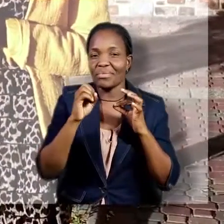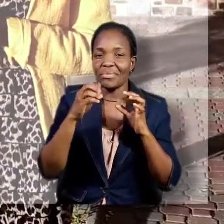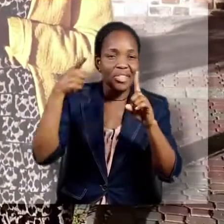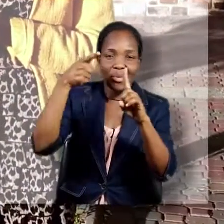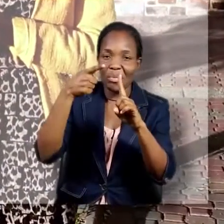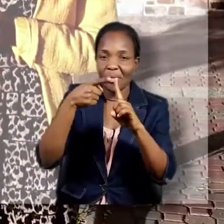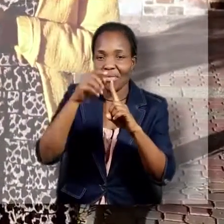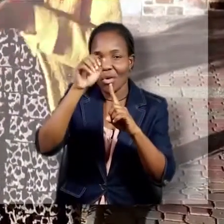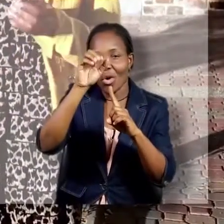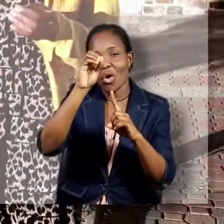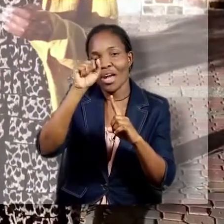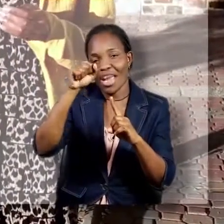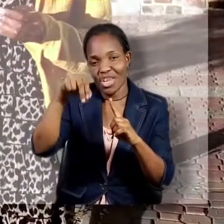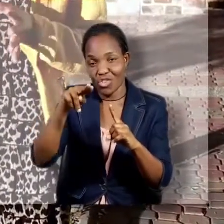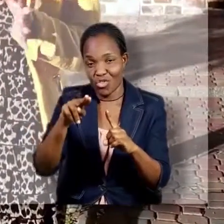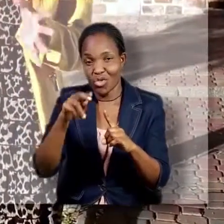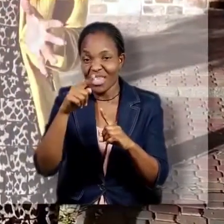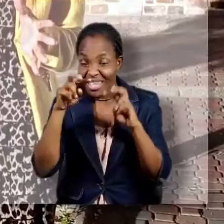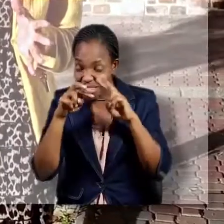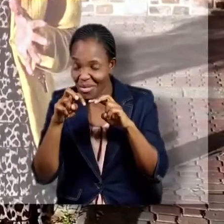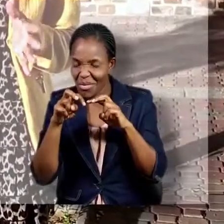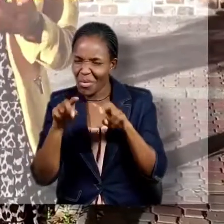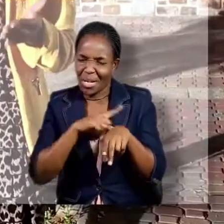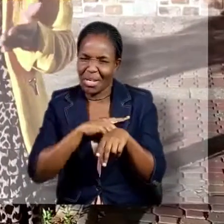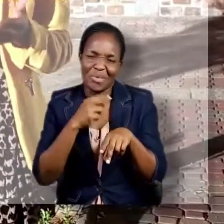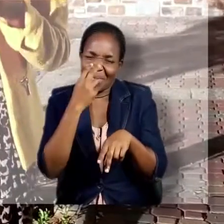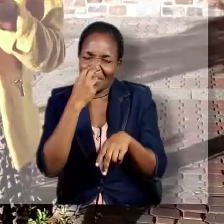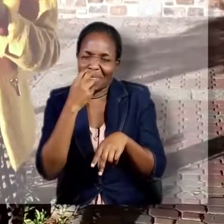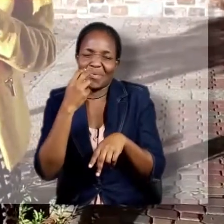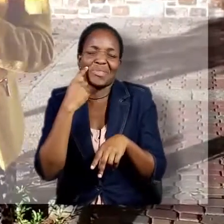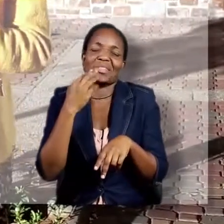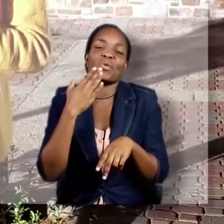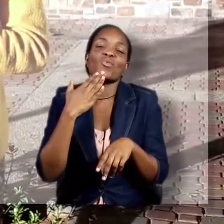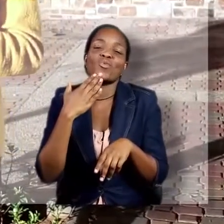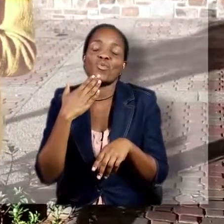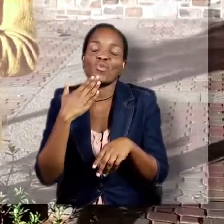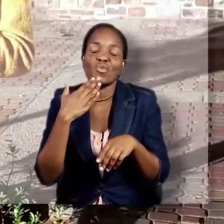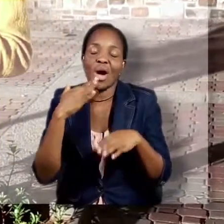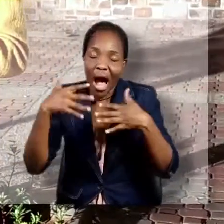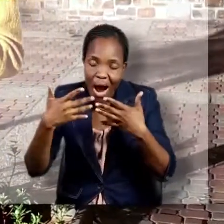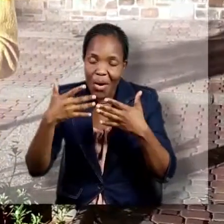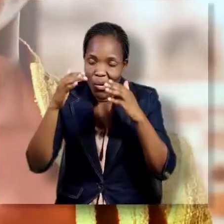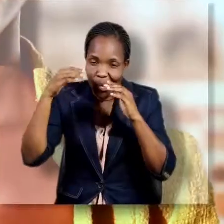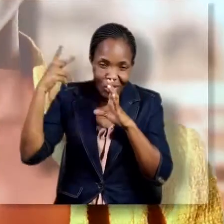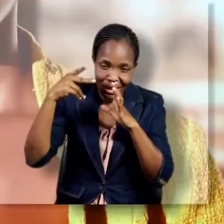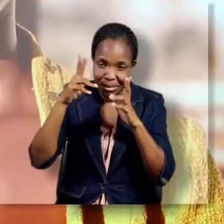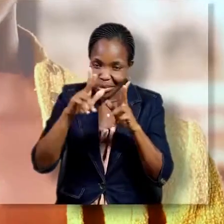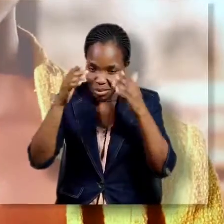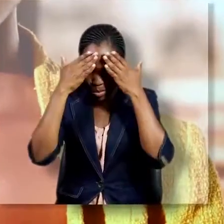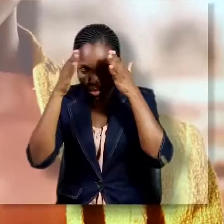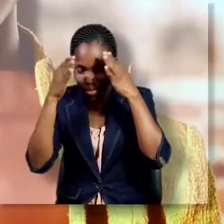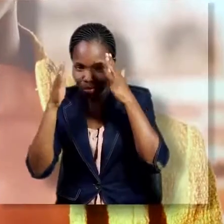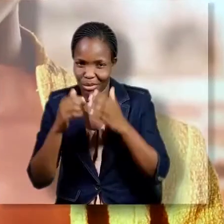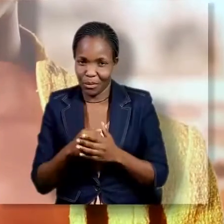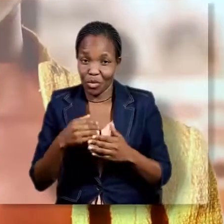of the OAU. This little survey was just for fun, to see how politically aware our people are. We